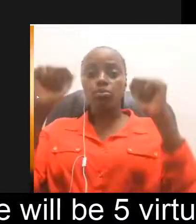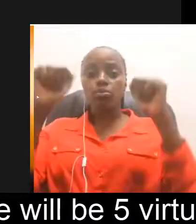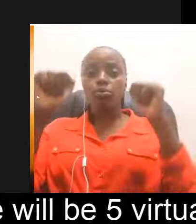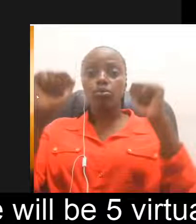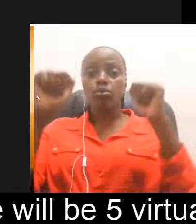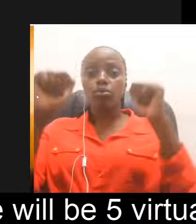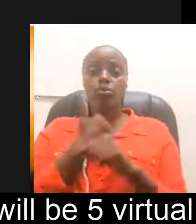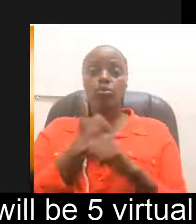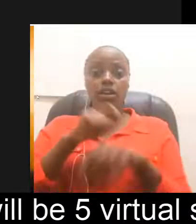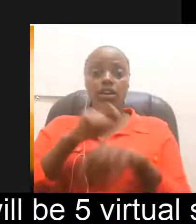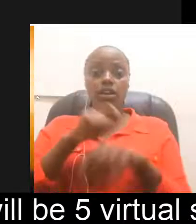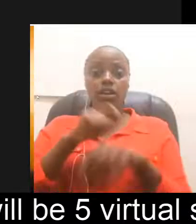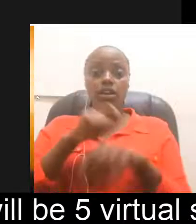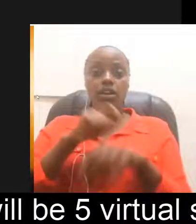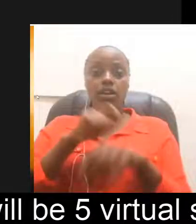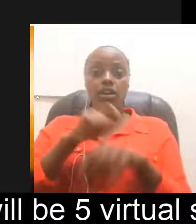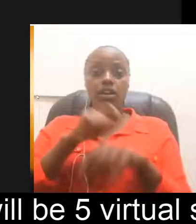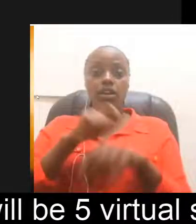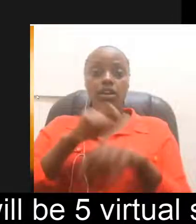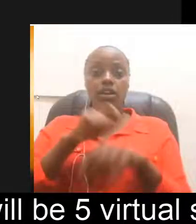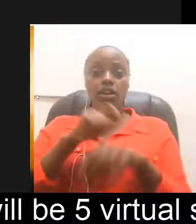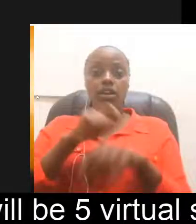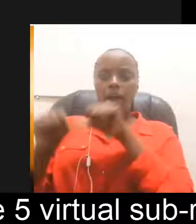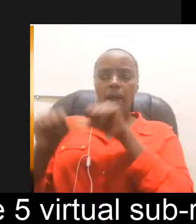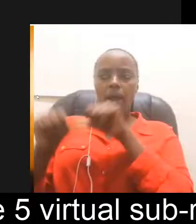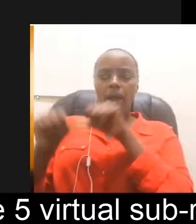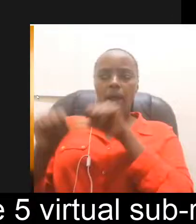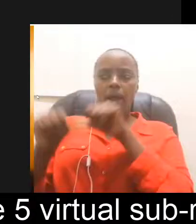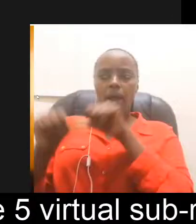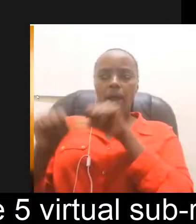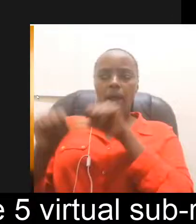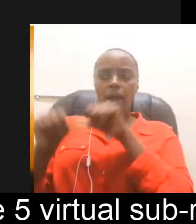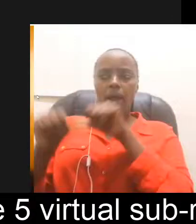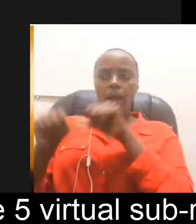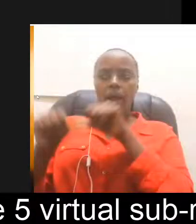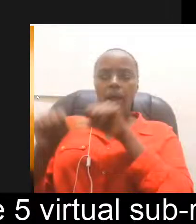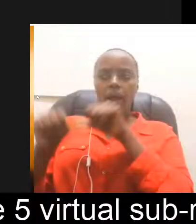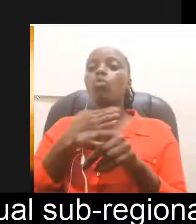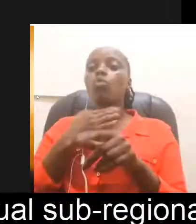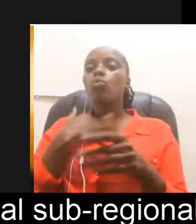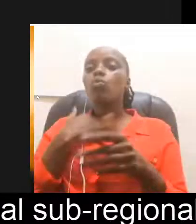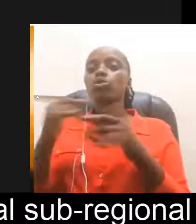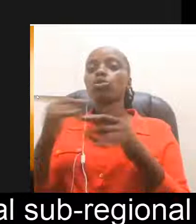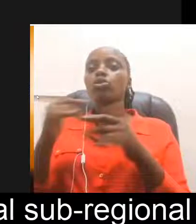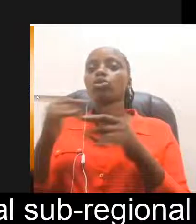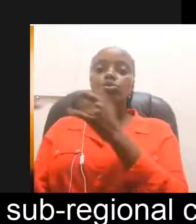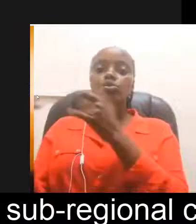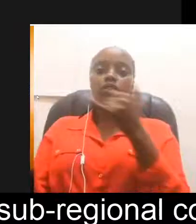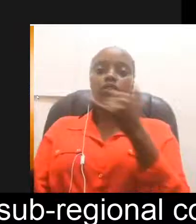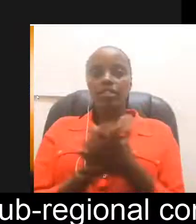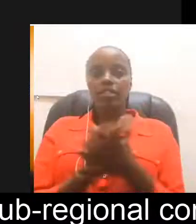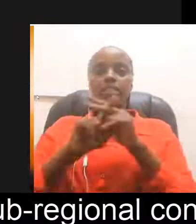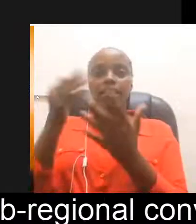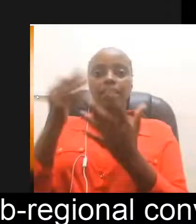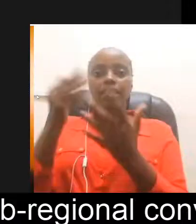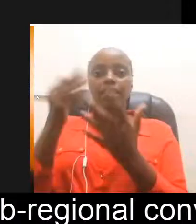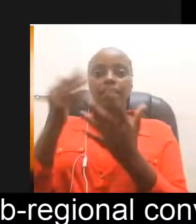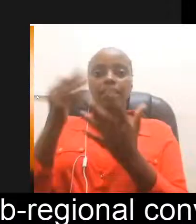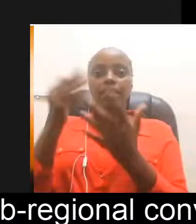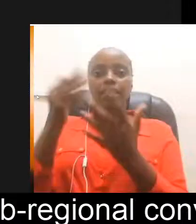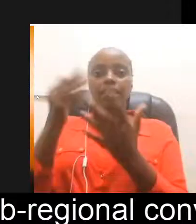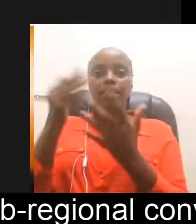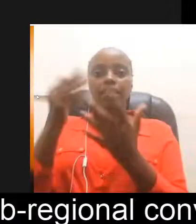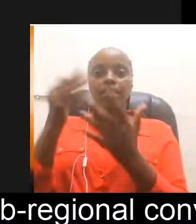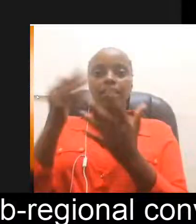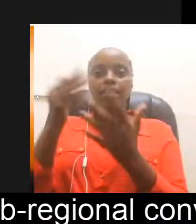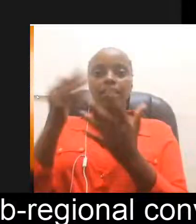the Charter at 30. I want to then invite, beginning perhaps with Uganda,